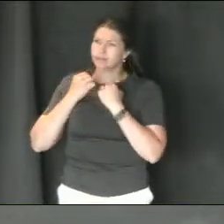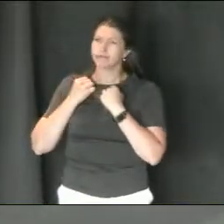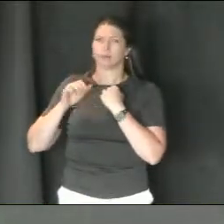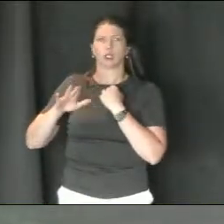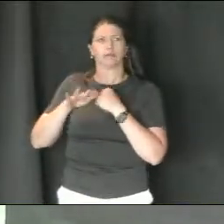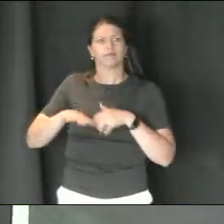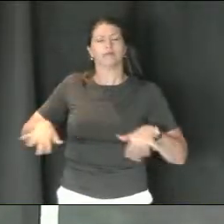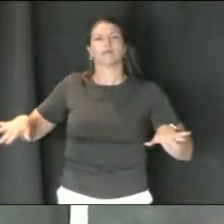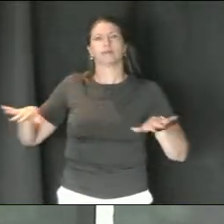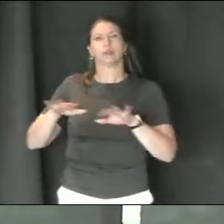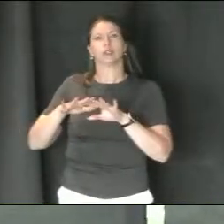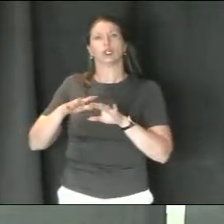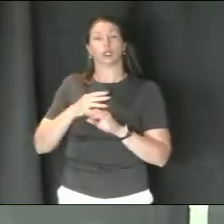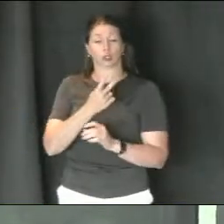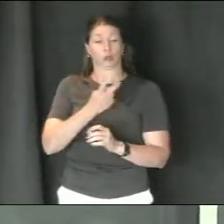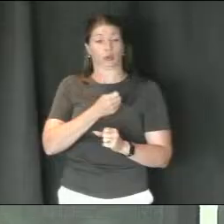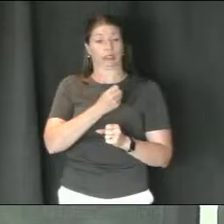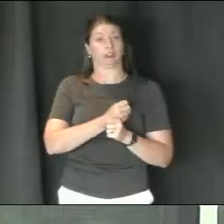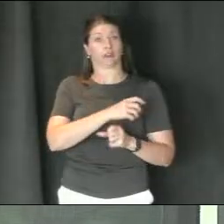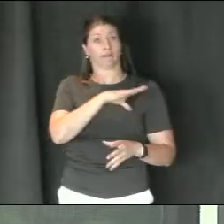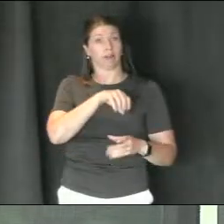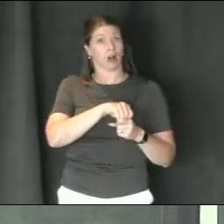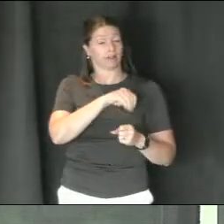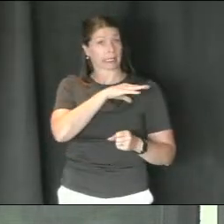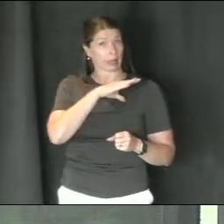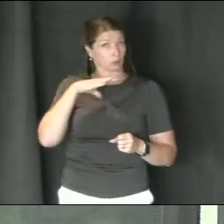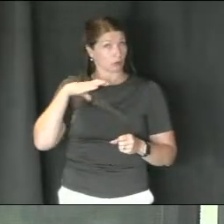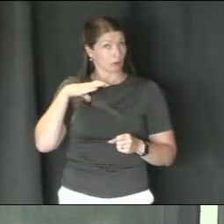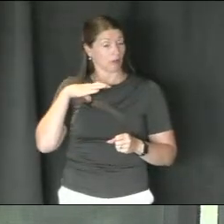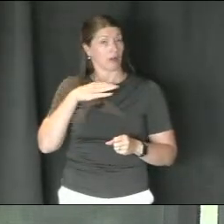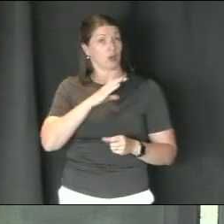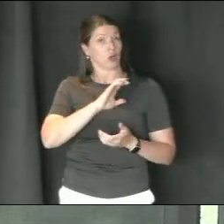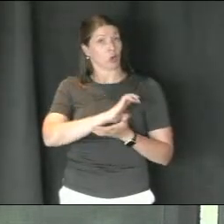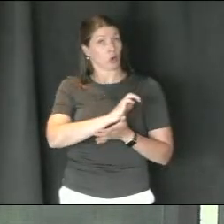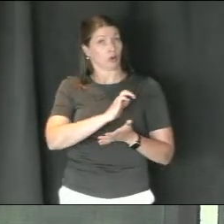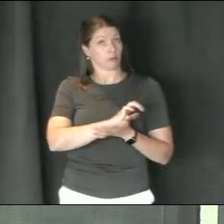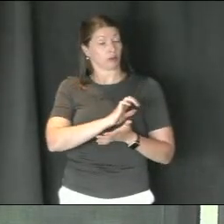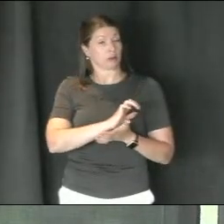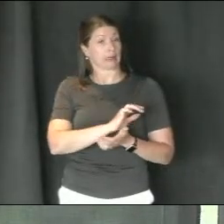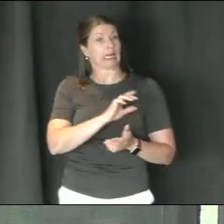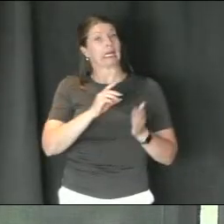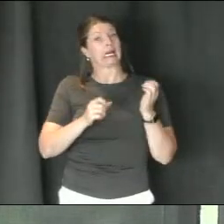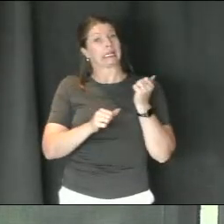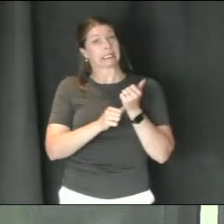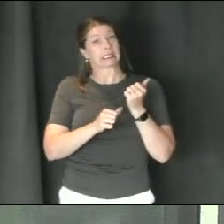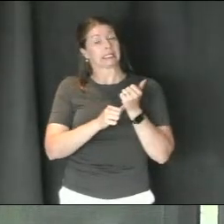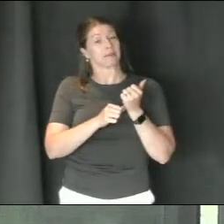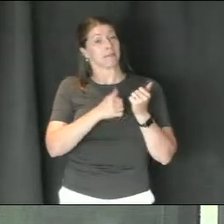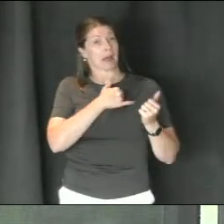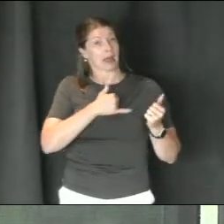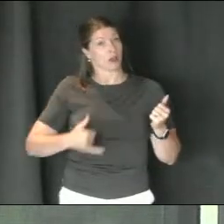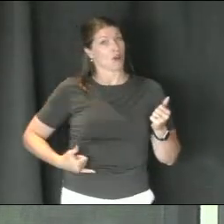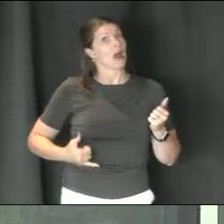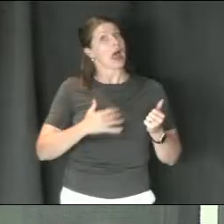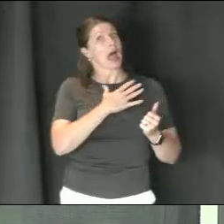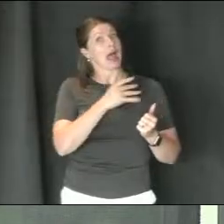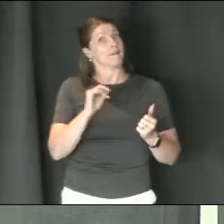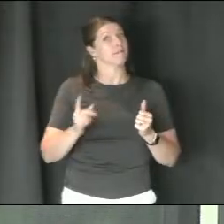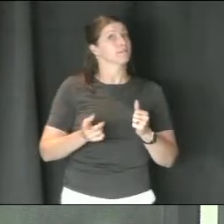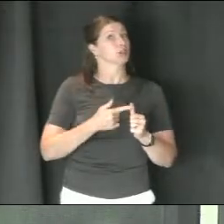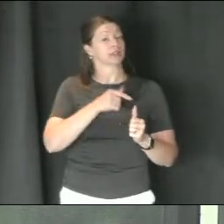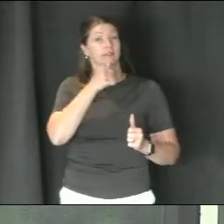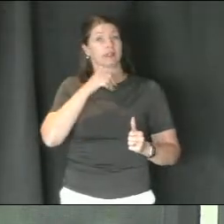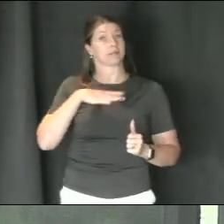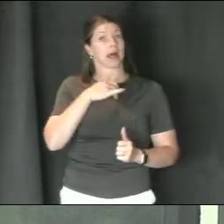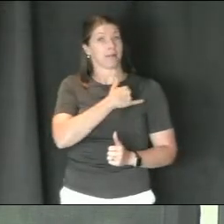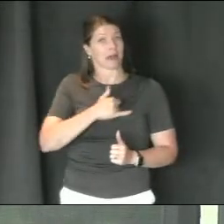Corner Brook City Council as a councillor, deputy mayor, and as Corner Brook's first female mayor. Priscilla has devoted her time